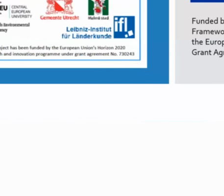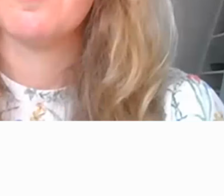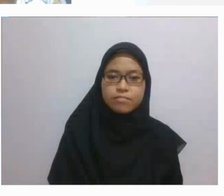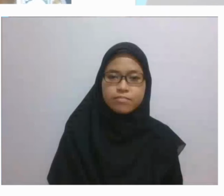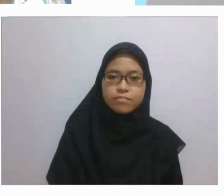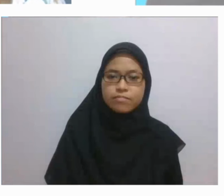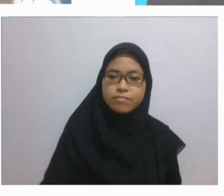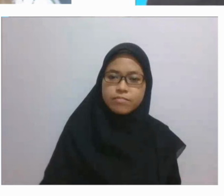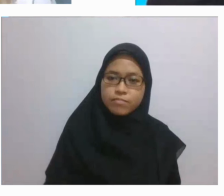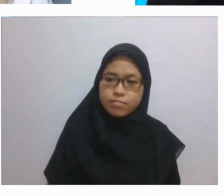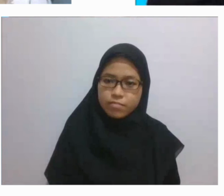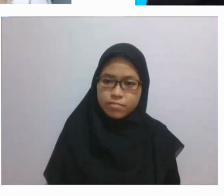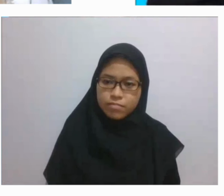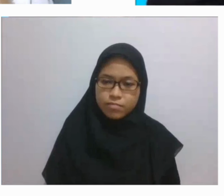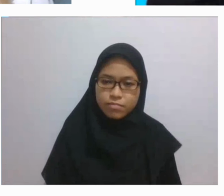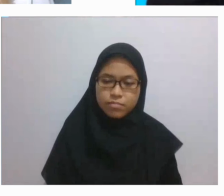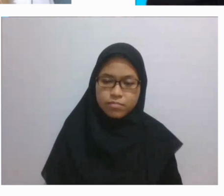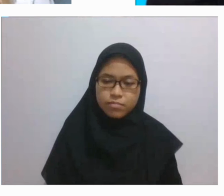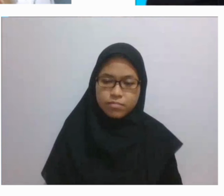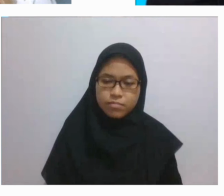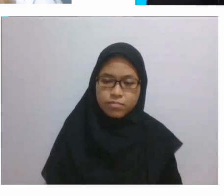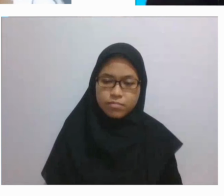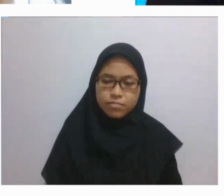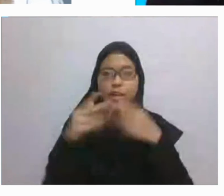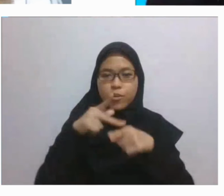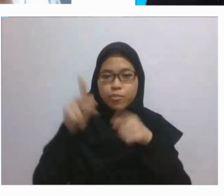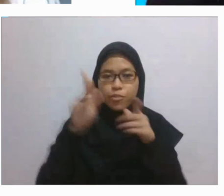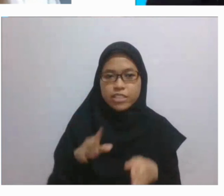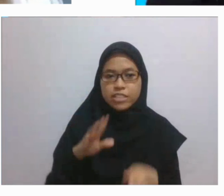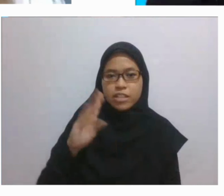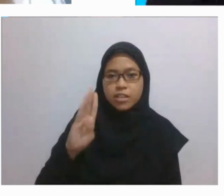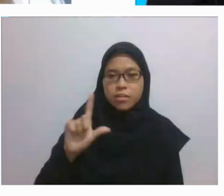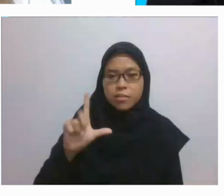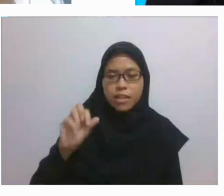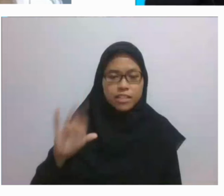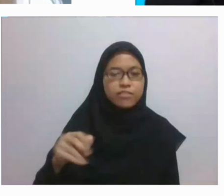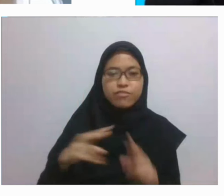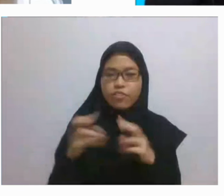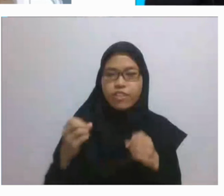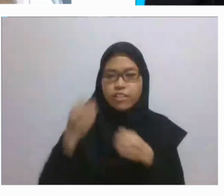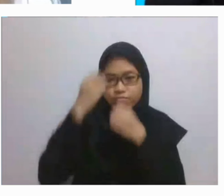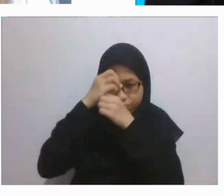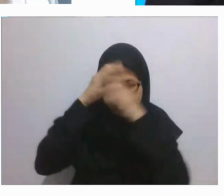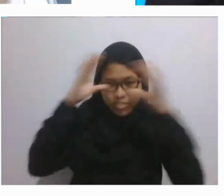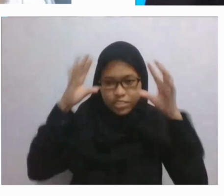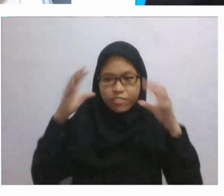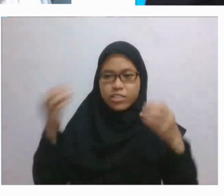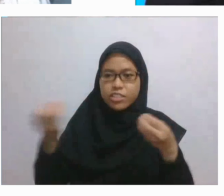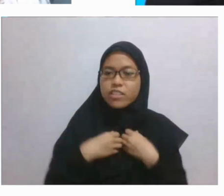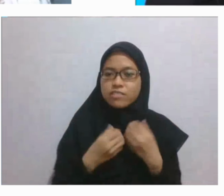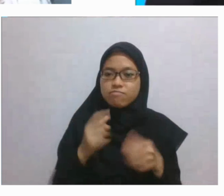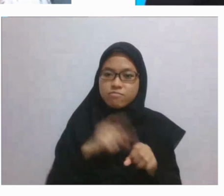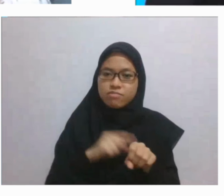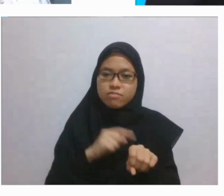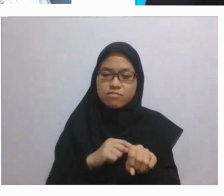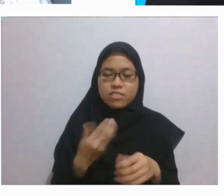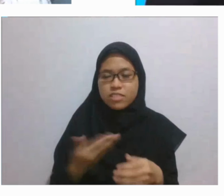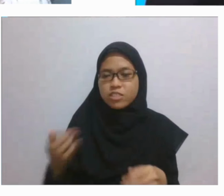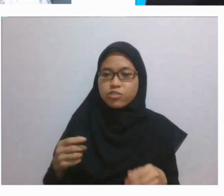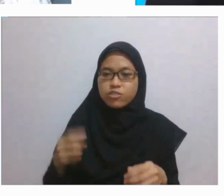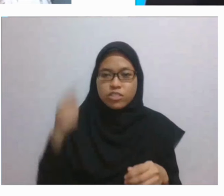Thank you, Professor Buckley. That was really insightful and has certainly given us a lot to think about. We have about 20 minutes left